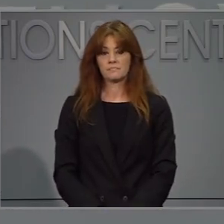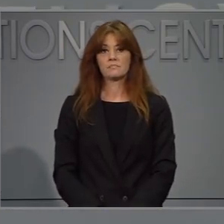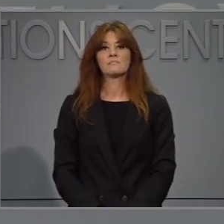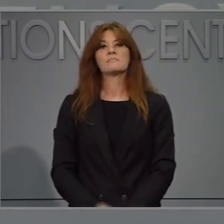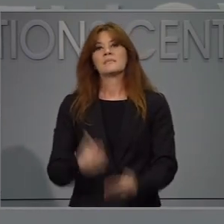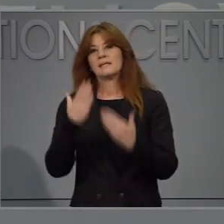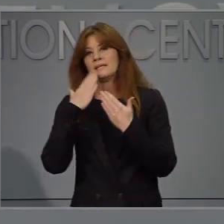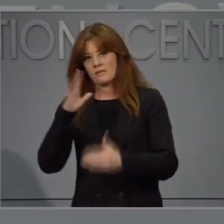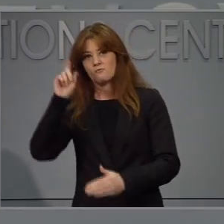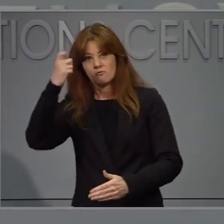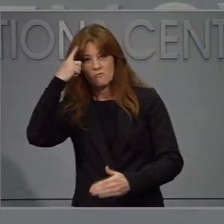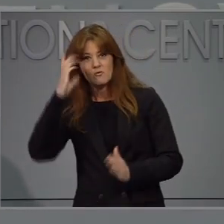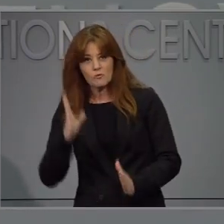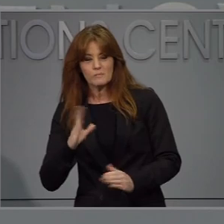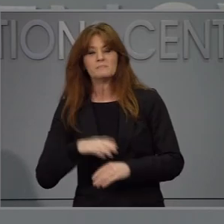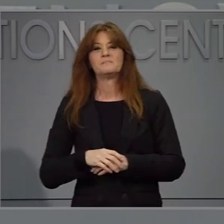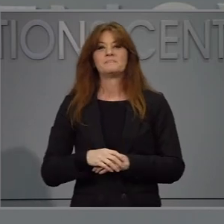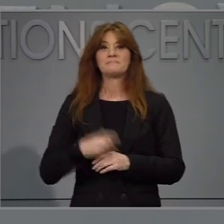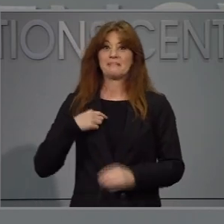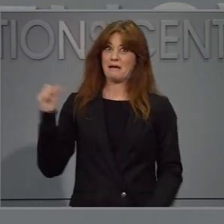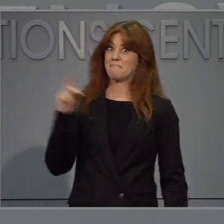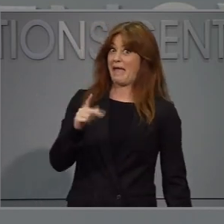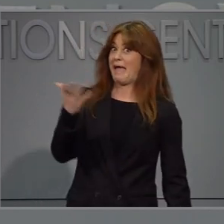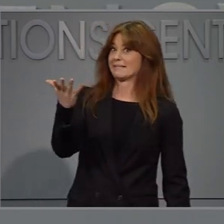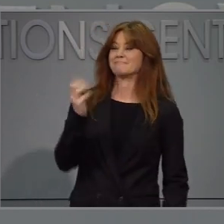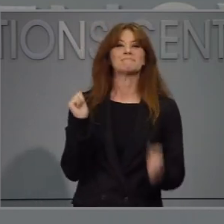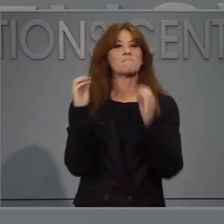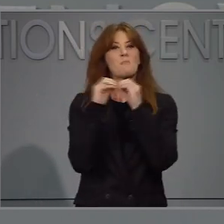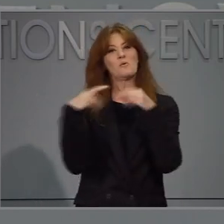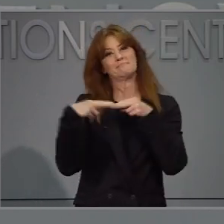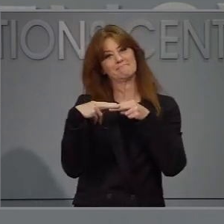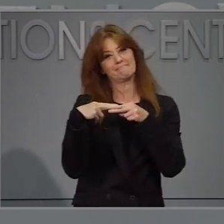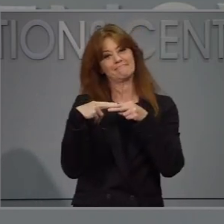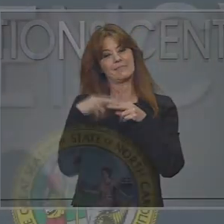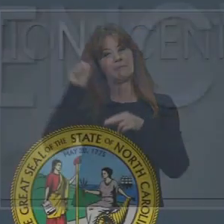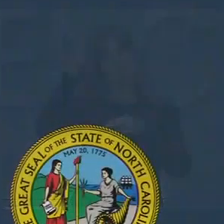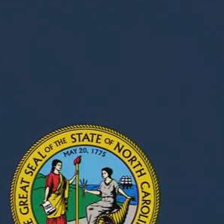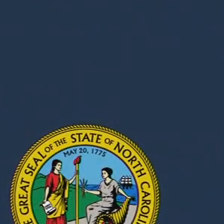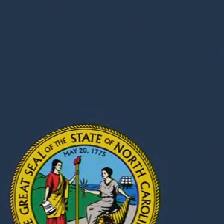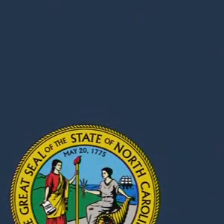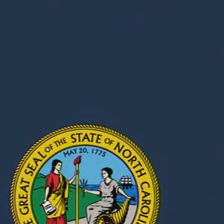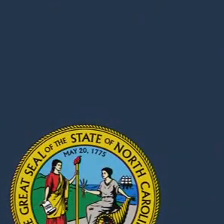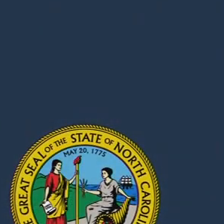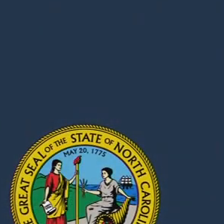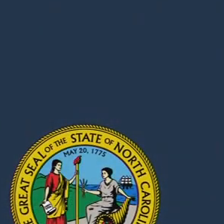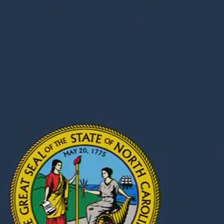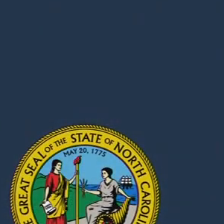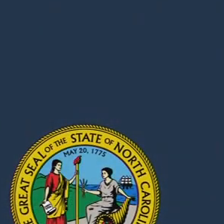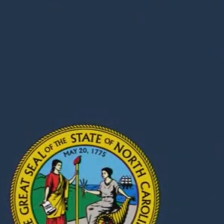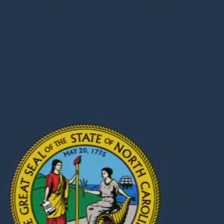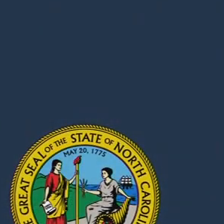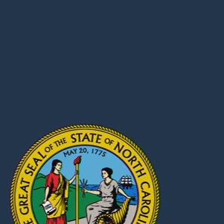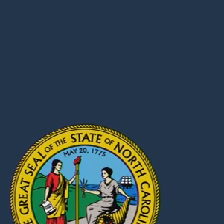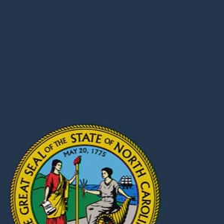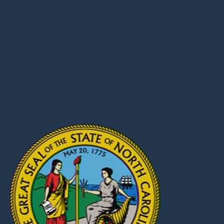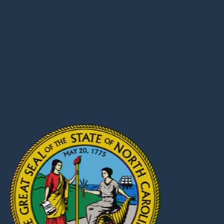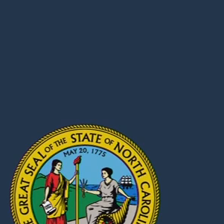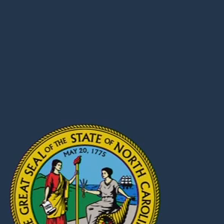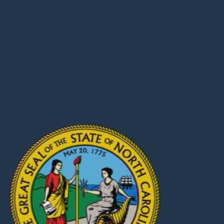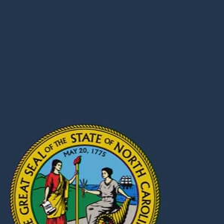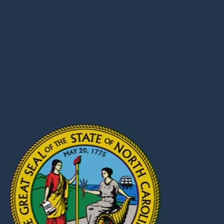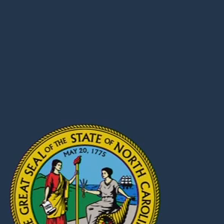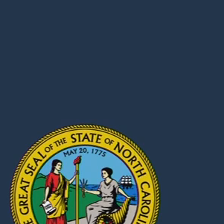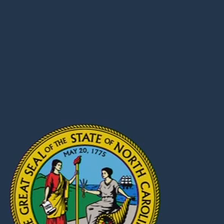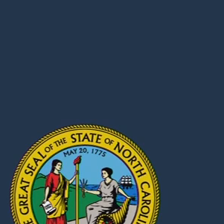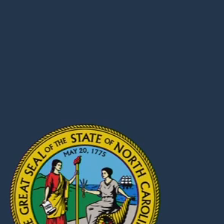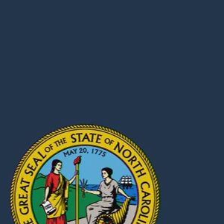Thank you, Governor. I'm back with more graphs. Thank you for those who are tuning in to see these updates